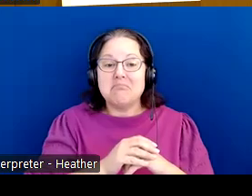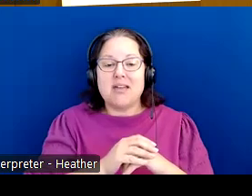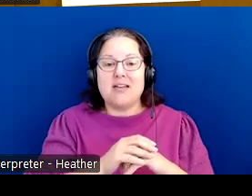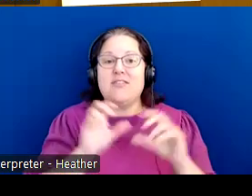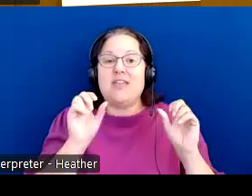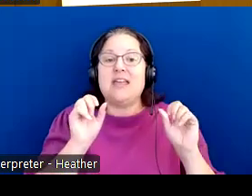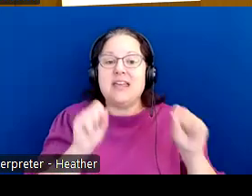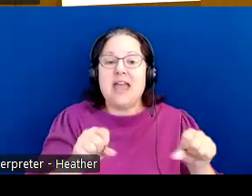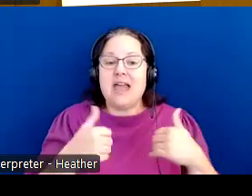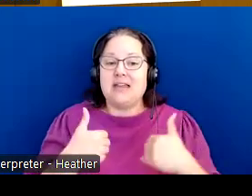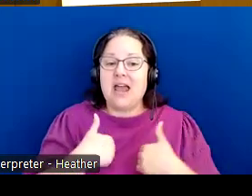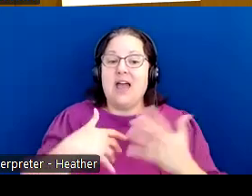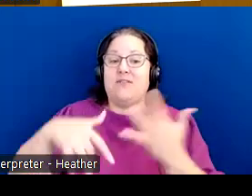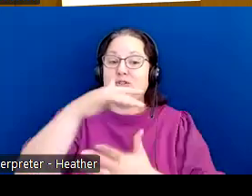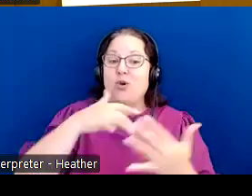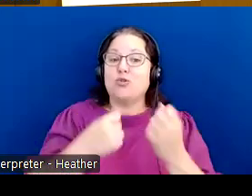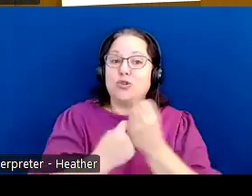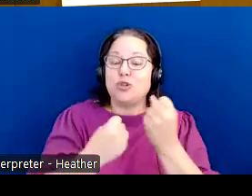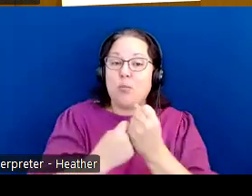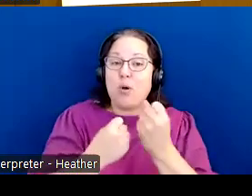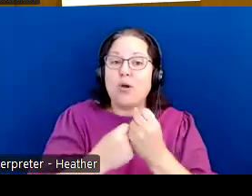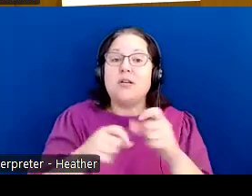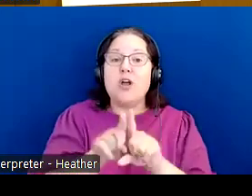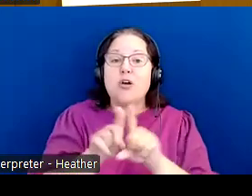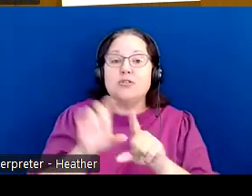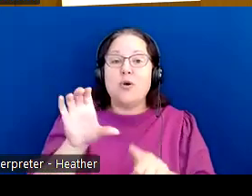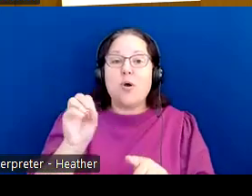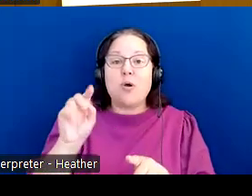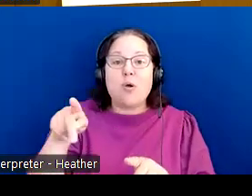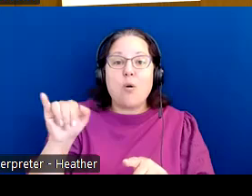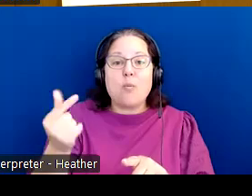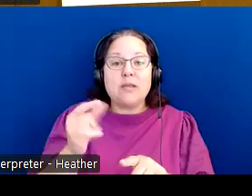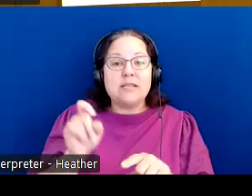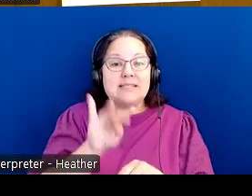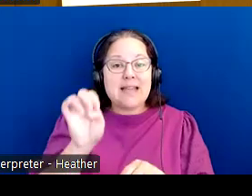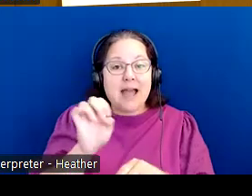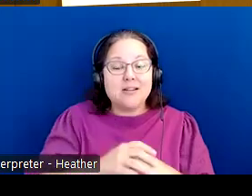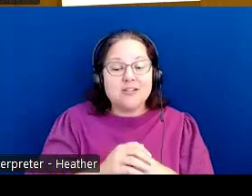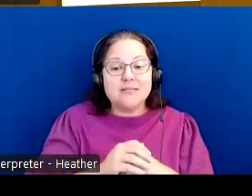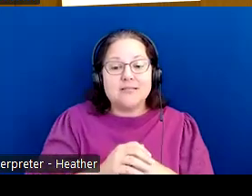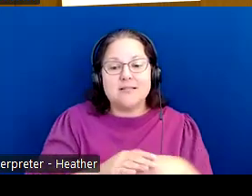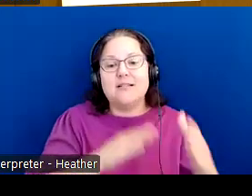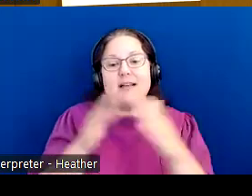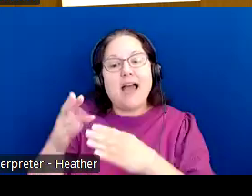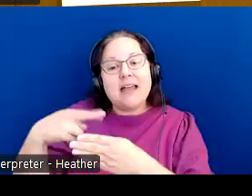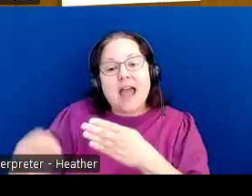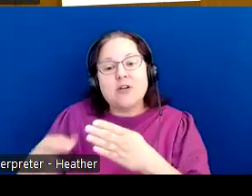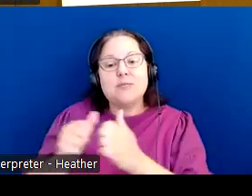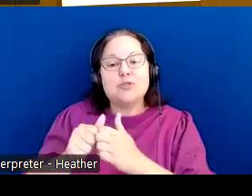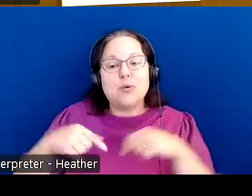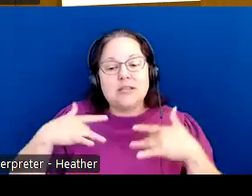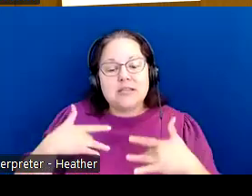social support, so strong social support, as well as coping style, like I mentioned earlier, on outcomes like depression,